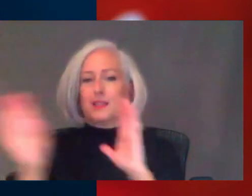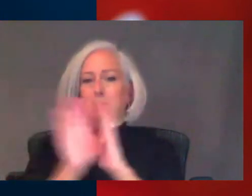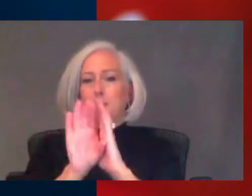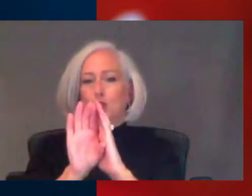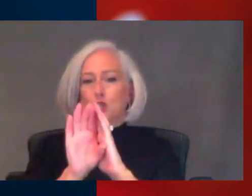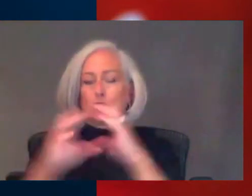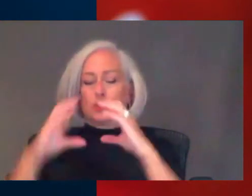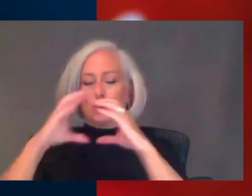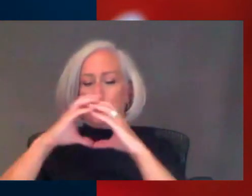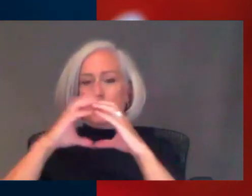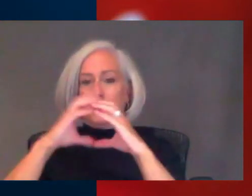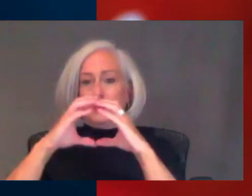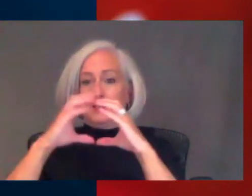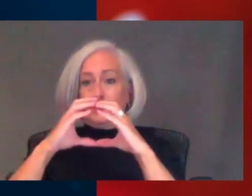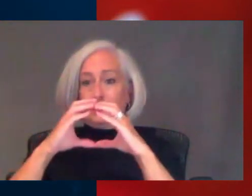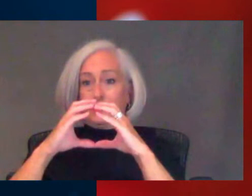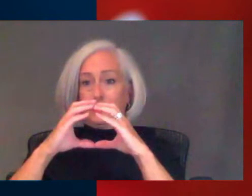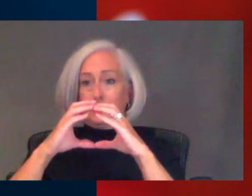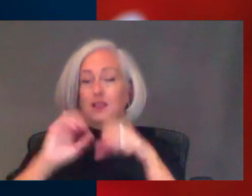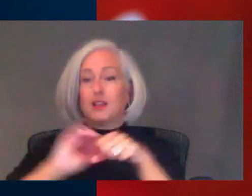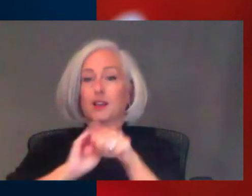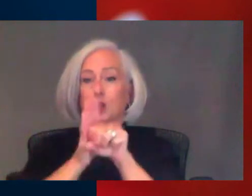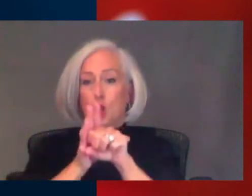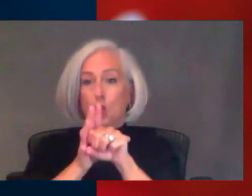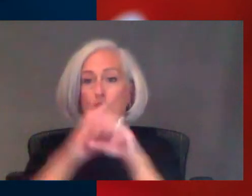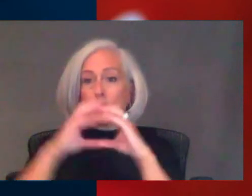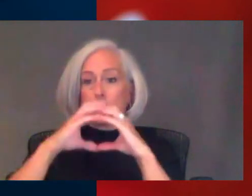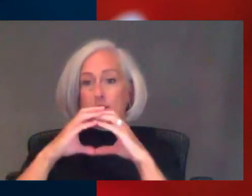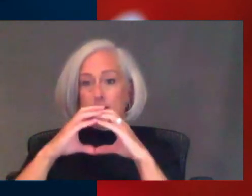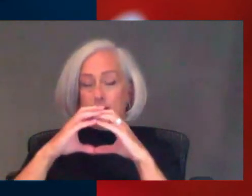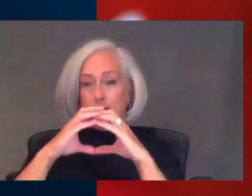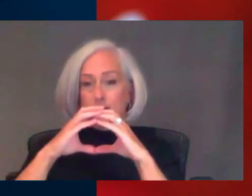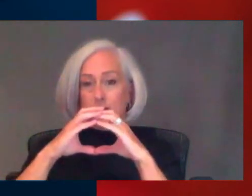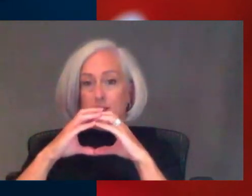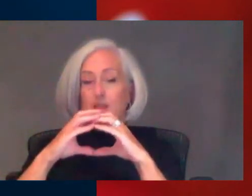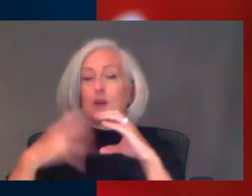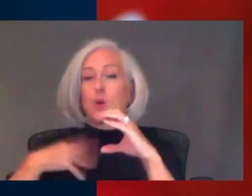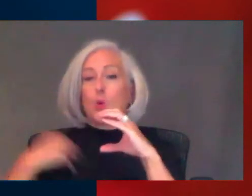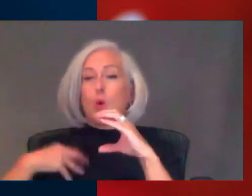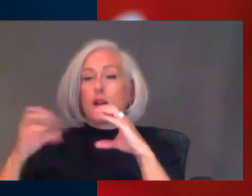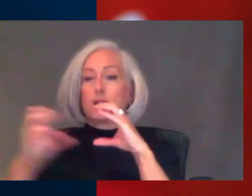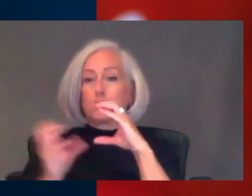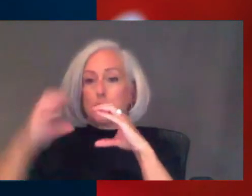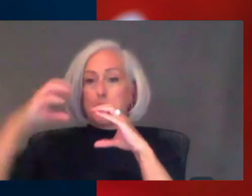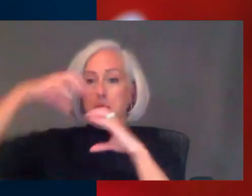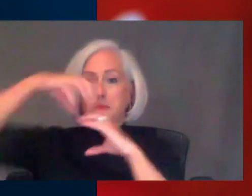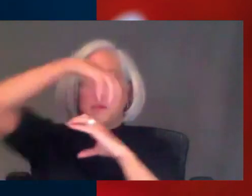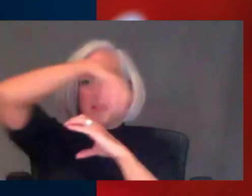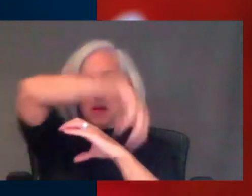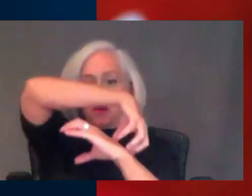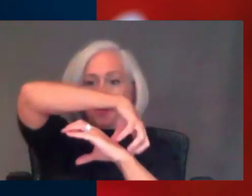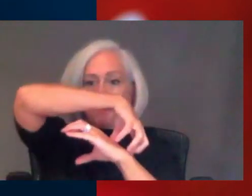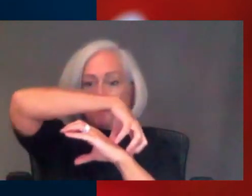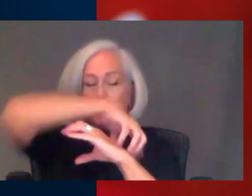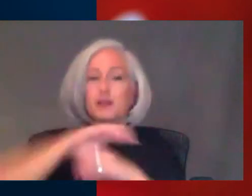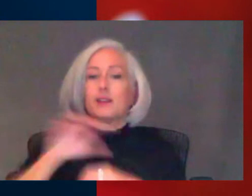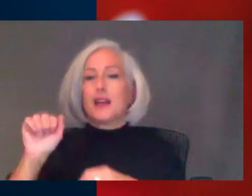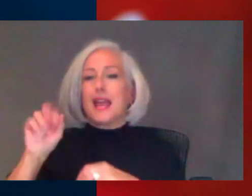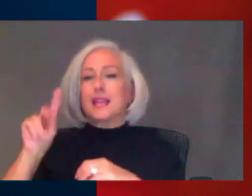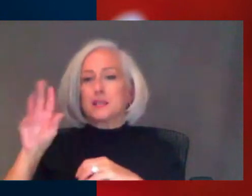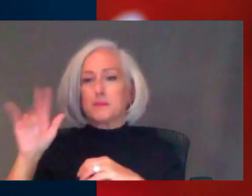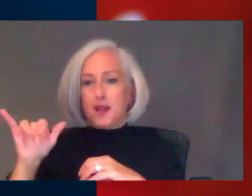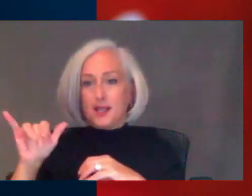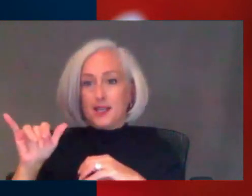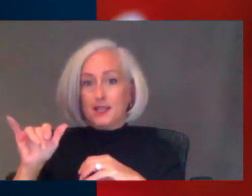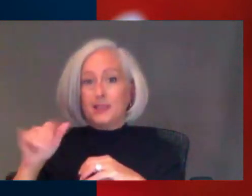potential upcoming trial for severe asthma. Wondered if he had any updates on this. If you could update us on that. Do you have any info? Yeah, that'd